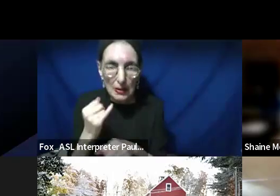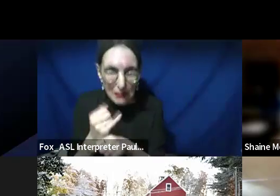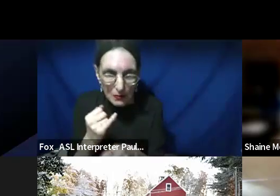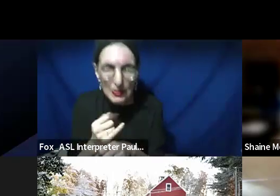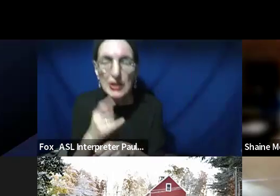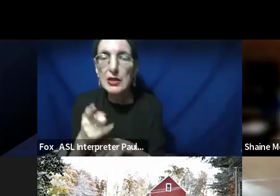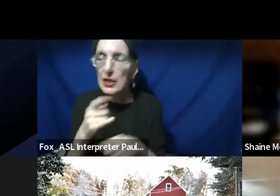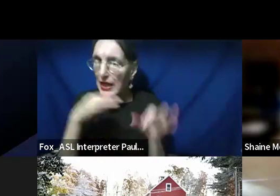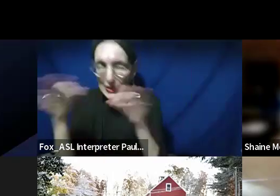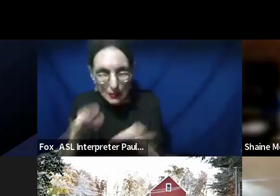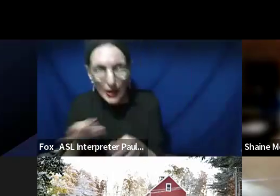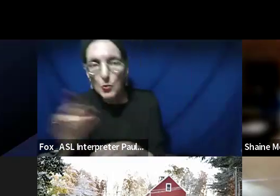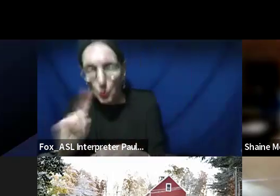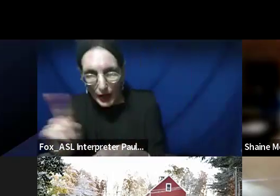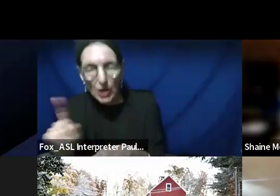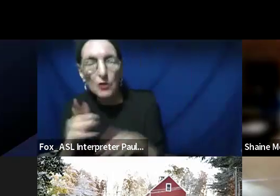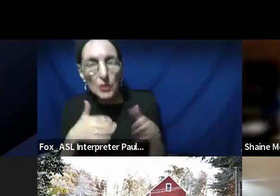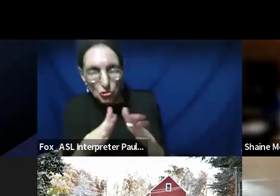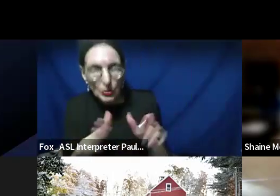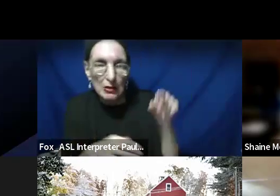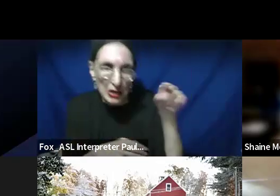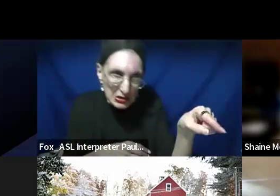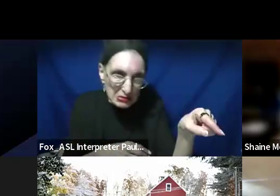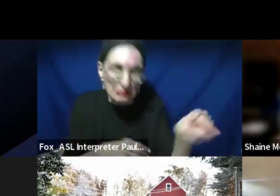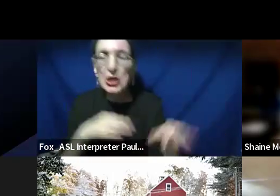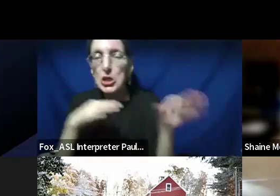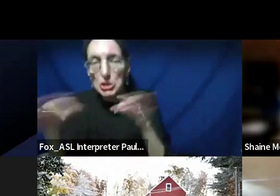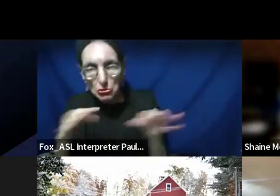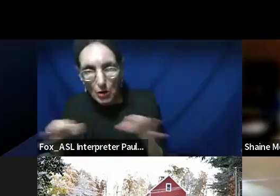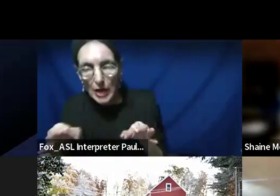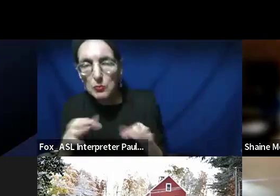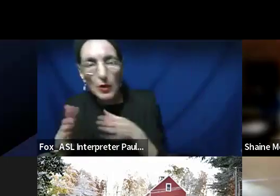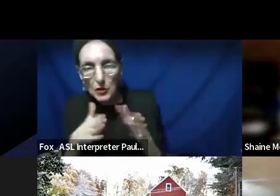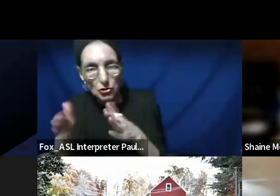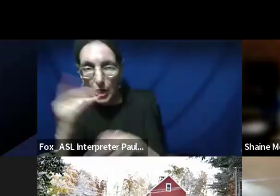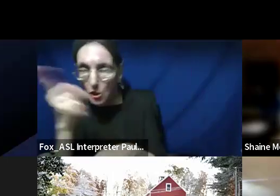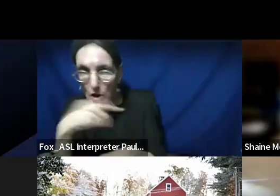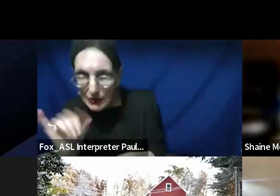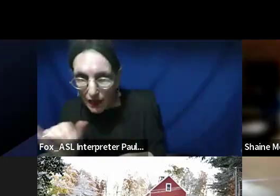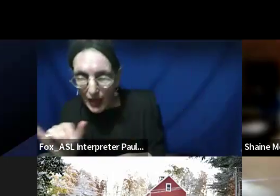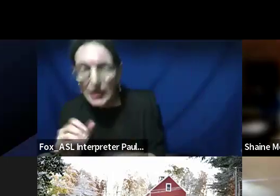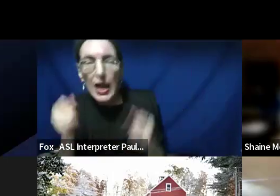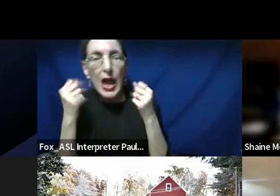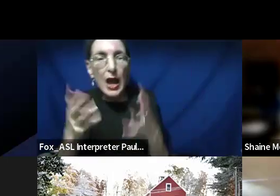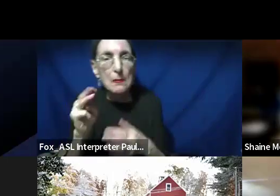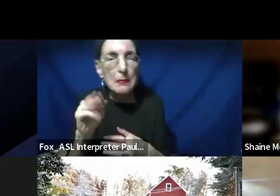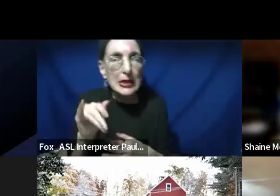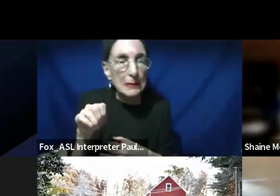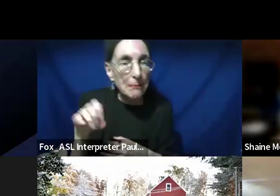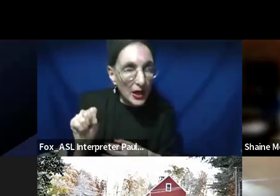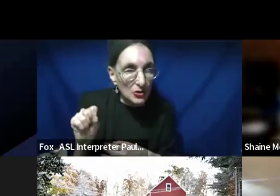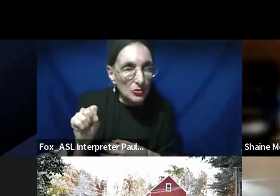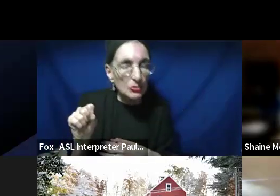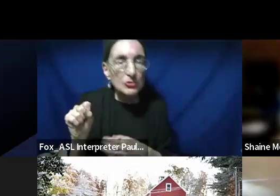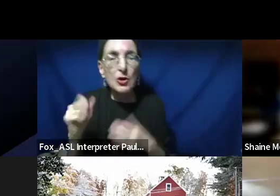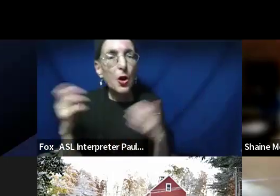are, describe maybe what the trail looks like, how many miles, whatever, but what the terrain